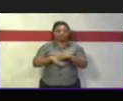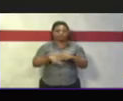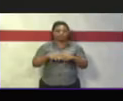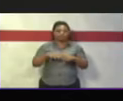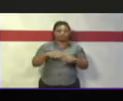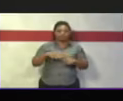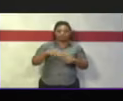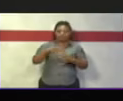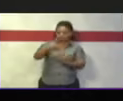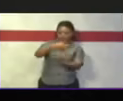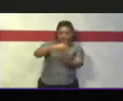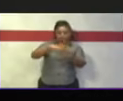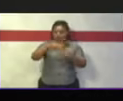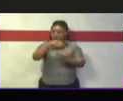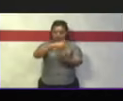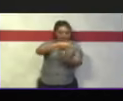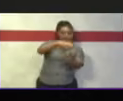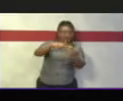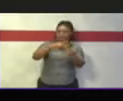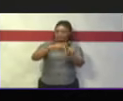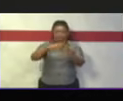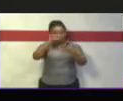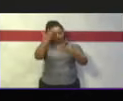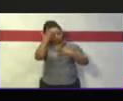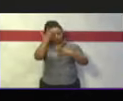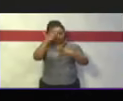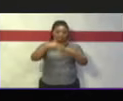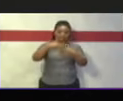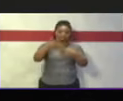they subsequently became ill and they got tested and